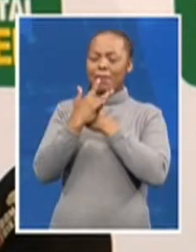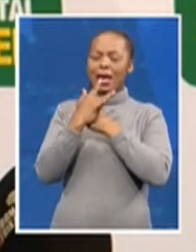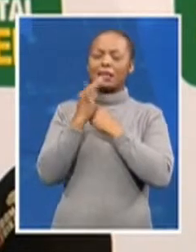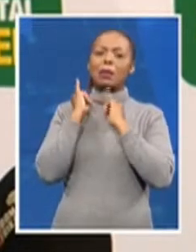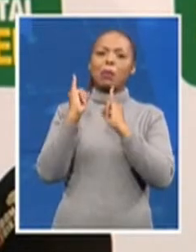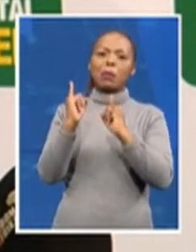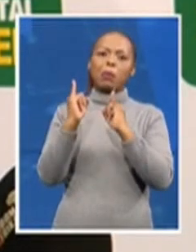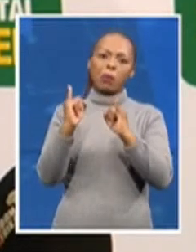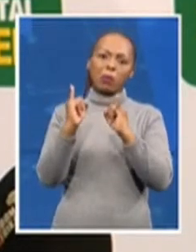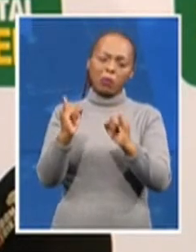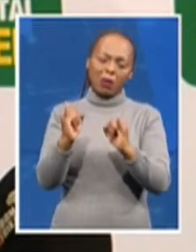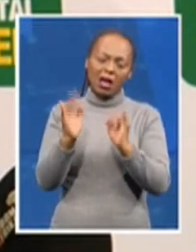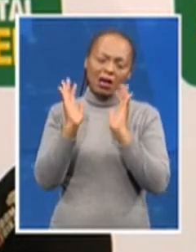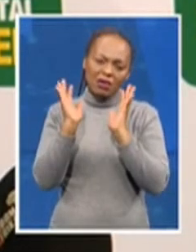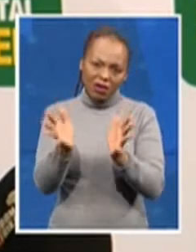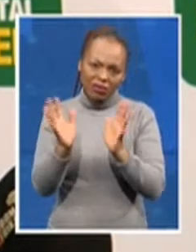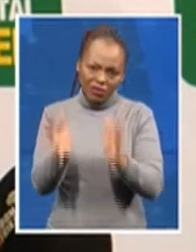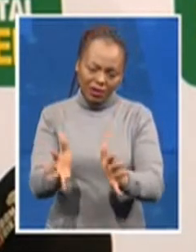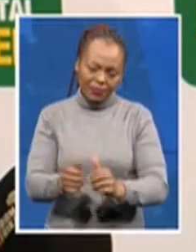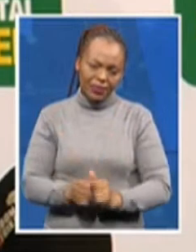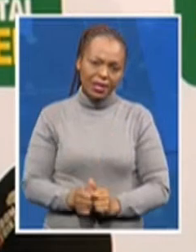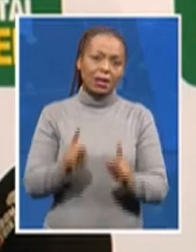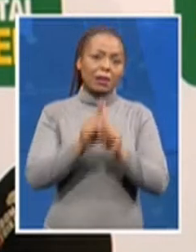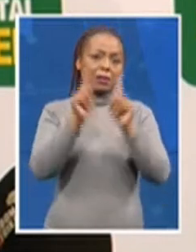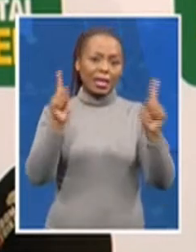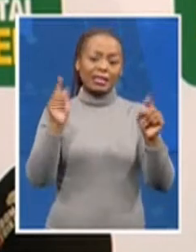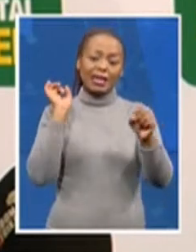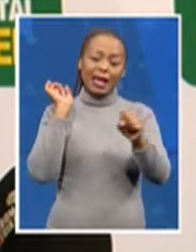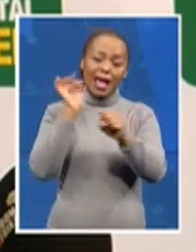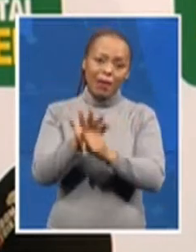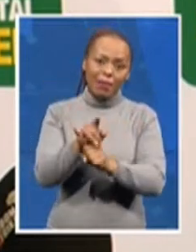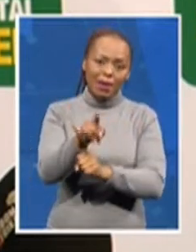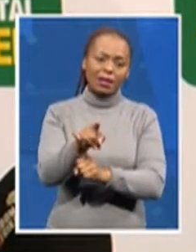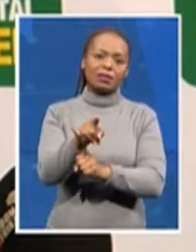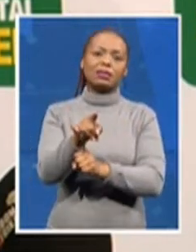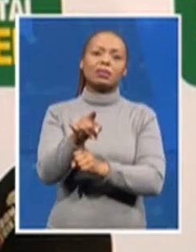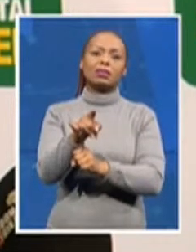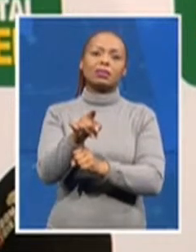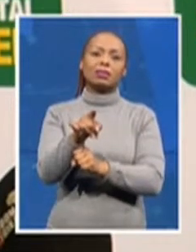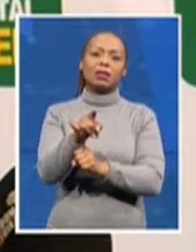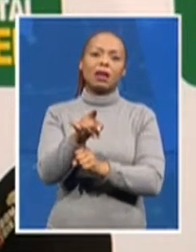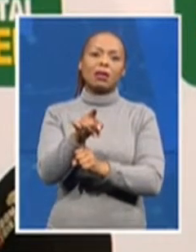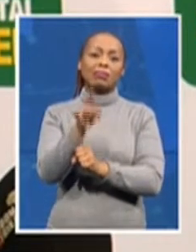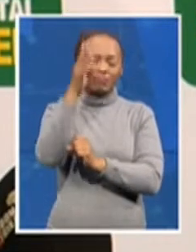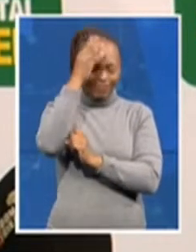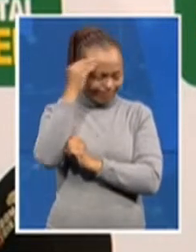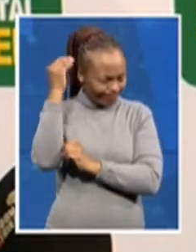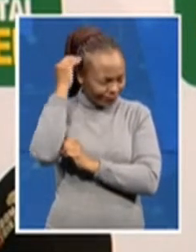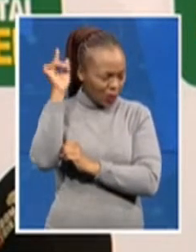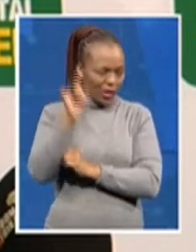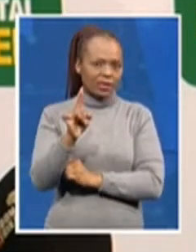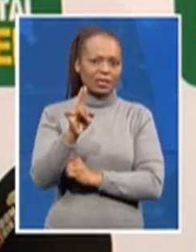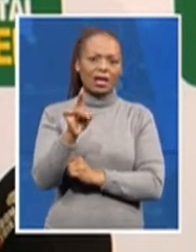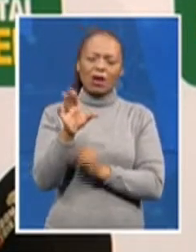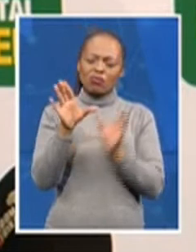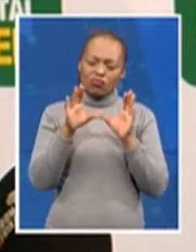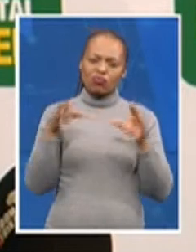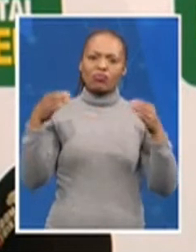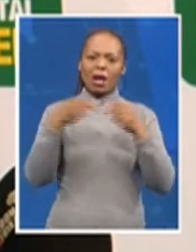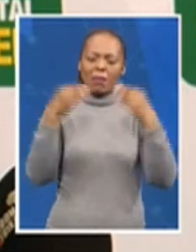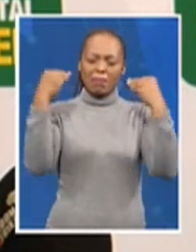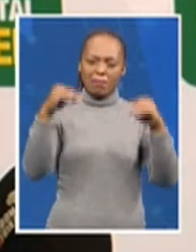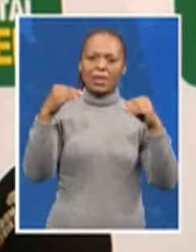has affected the whole or almost all sectors across our economy. The road to